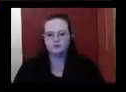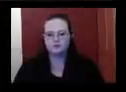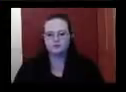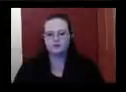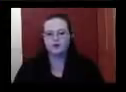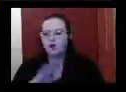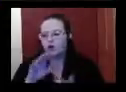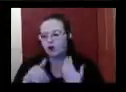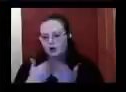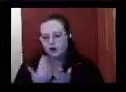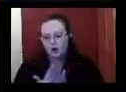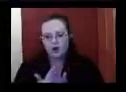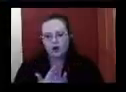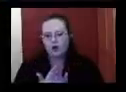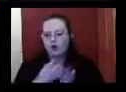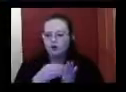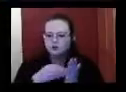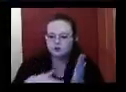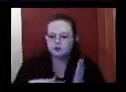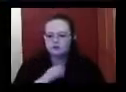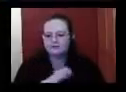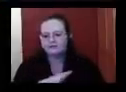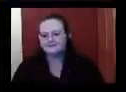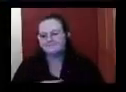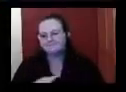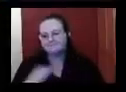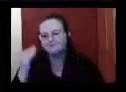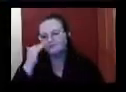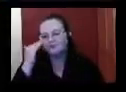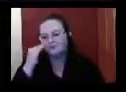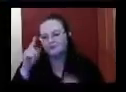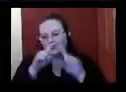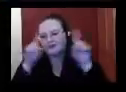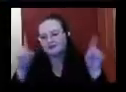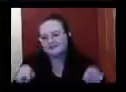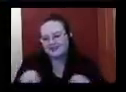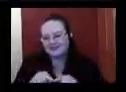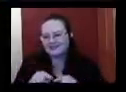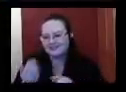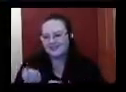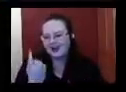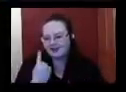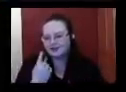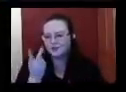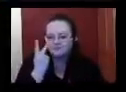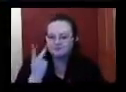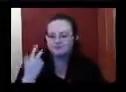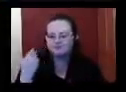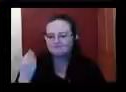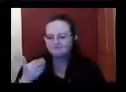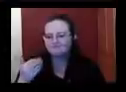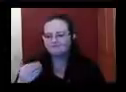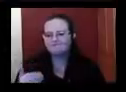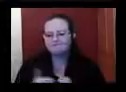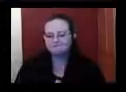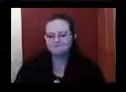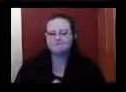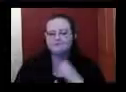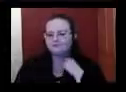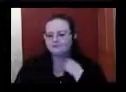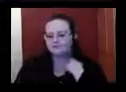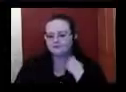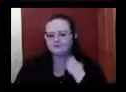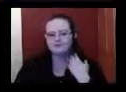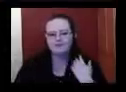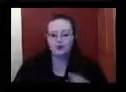All of our students and staff are familiar with the signage that was put up last year in buildings, whether it's